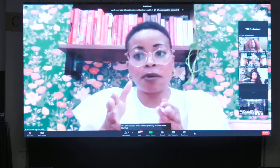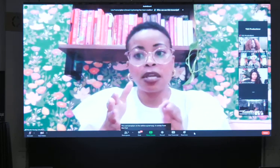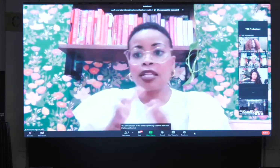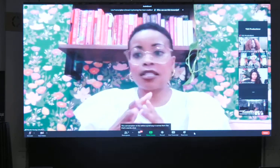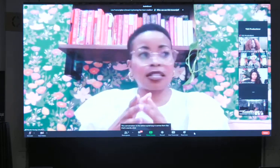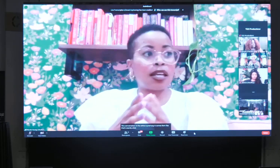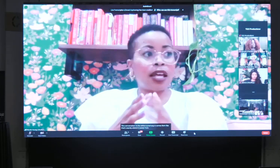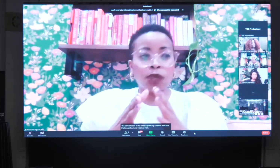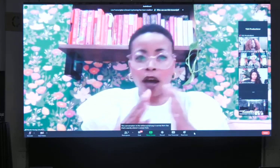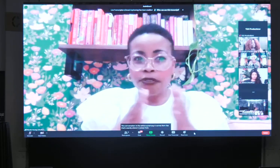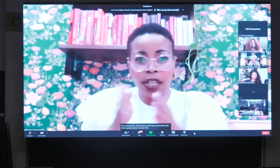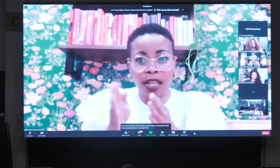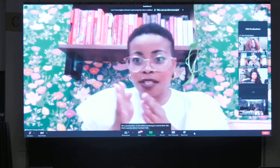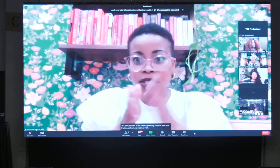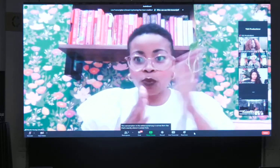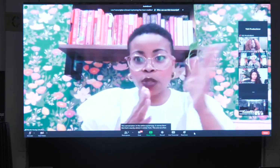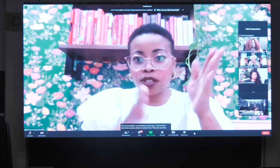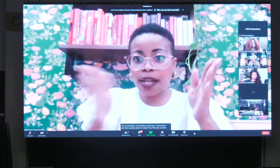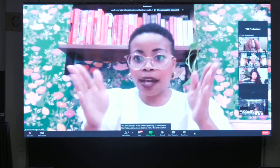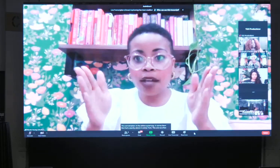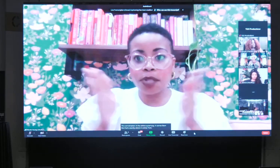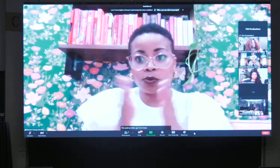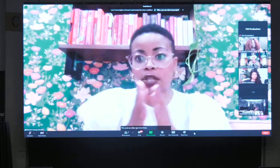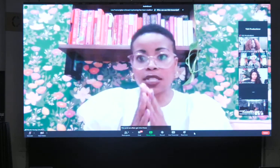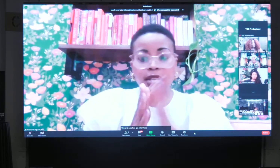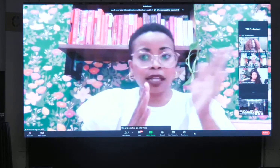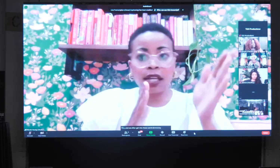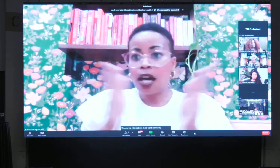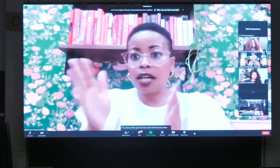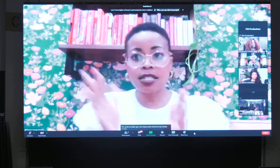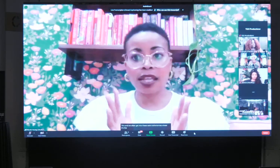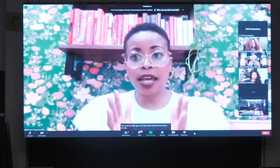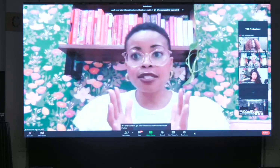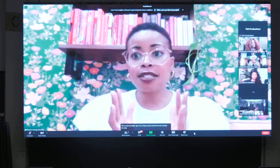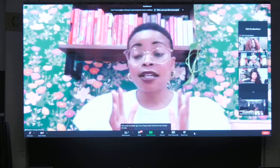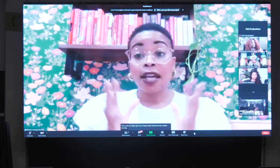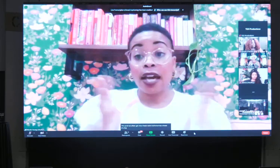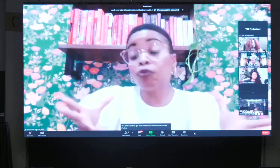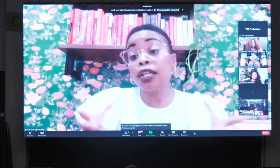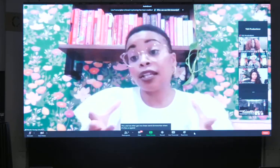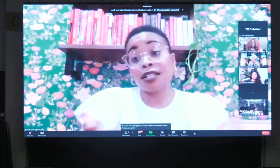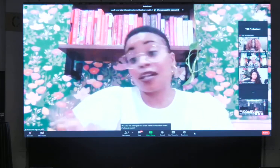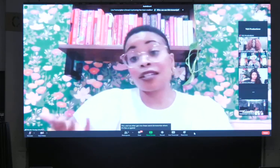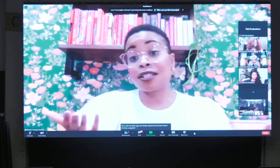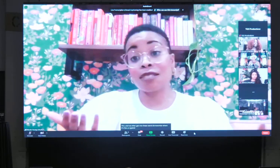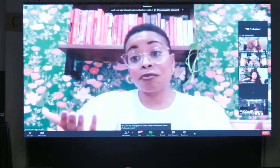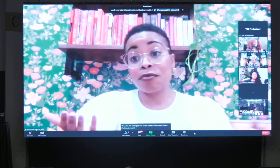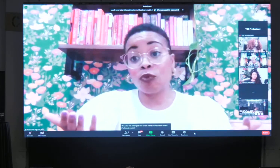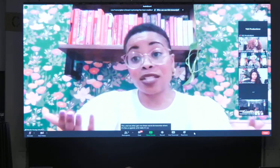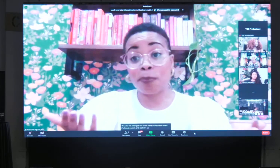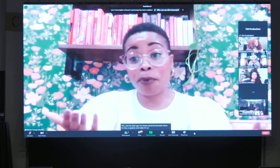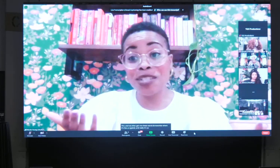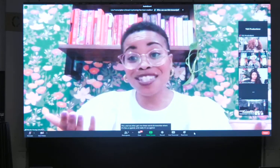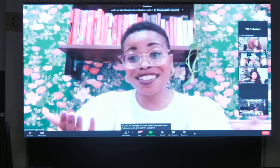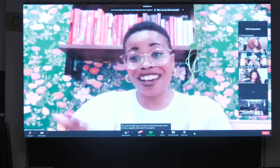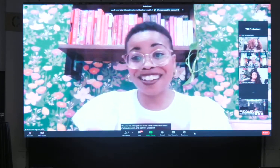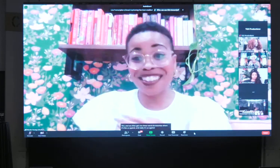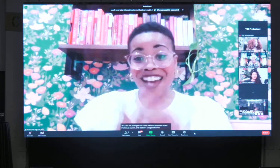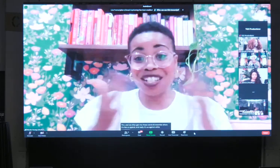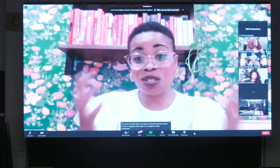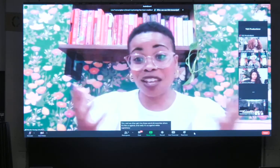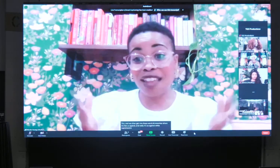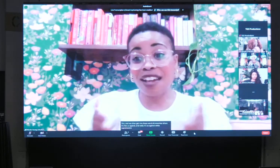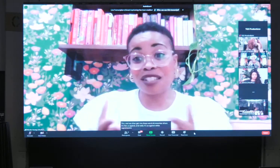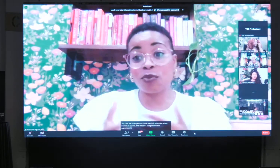from. And we often get into these weird dichotomies where it's like us against, and really it's us against white supremacy. Like,